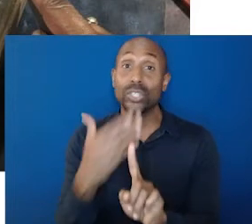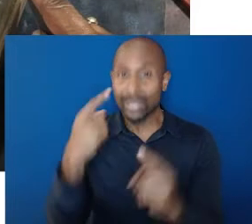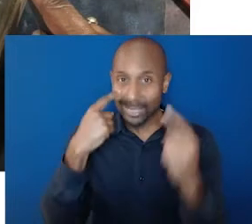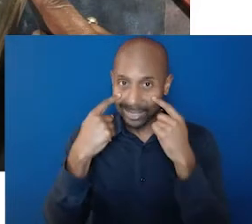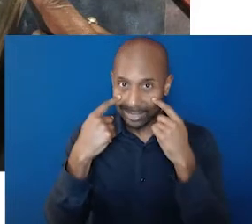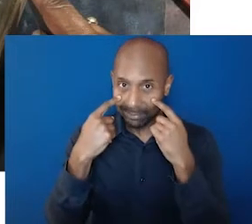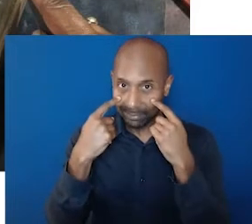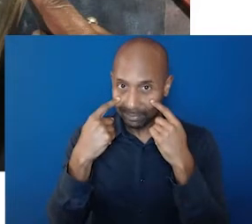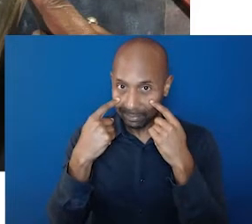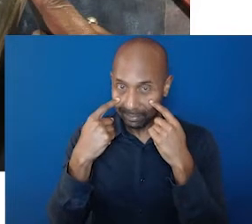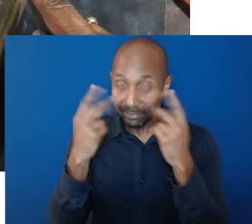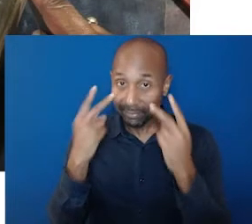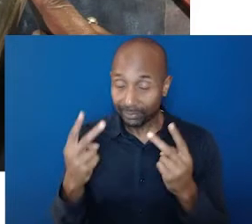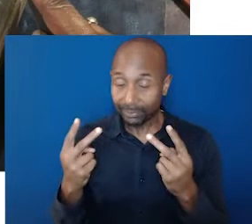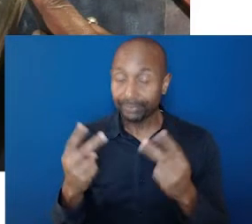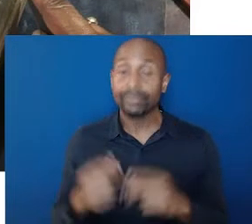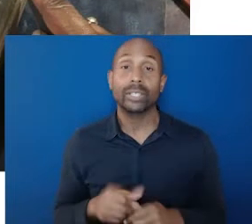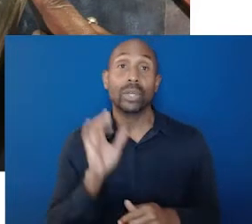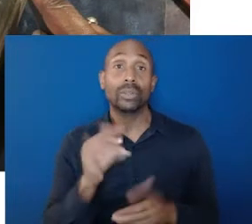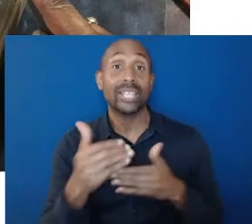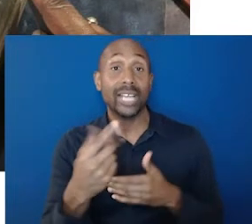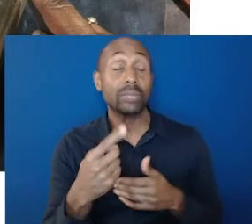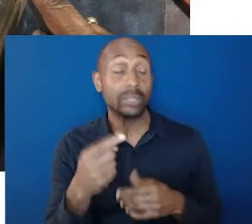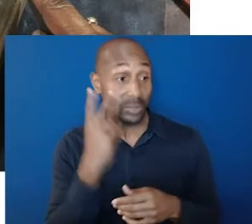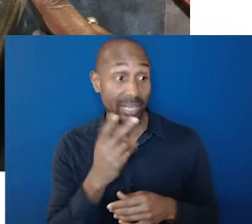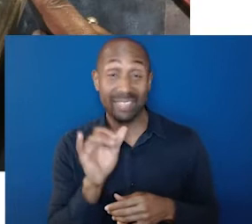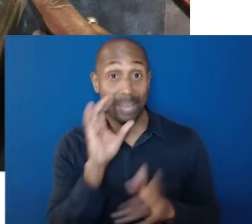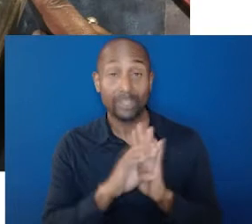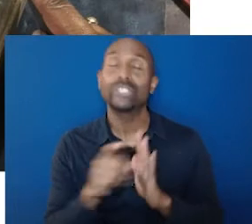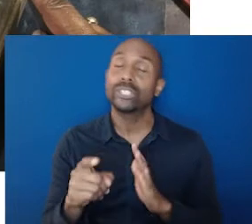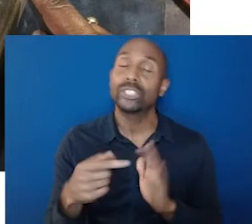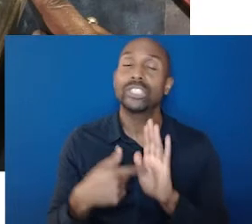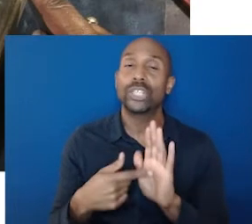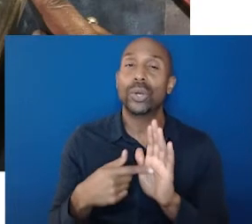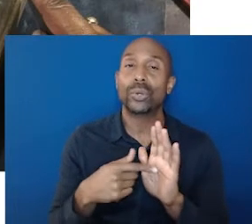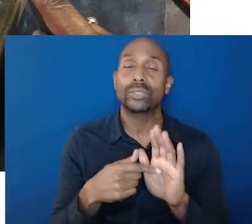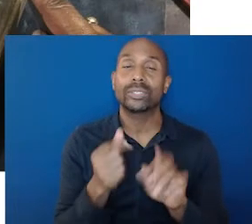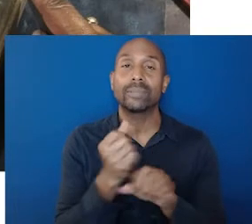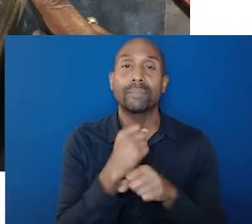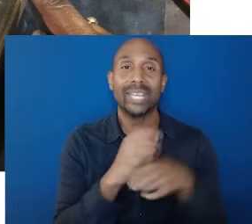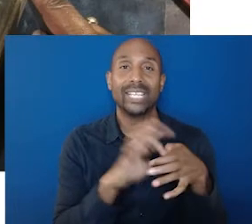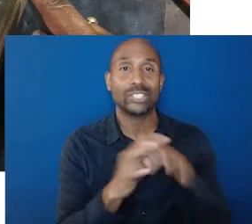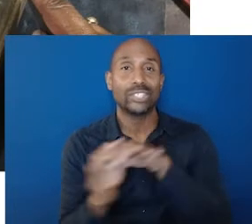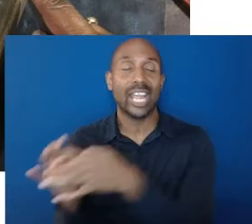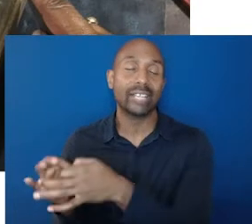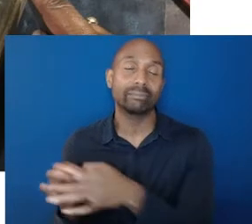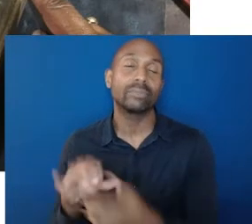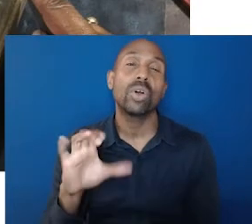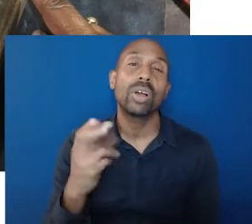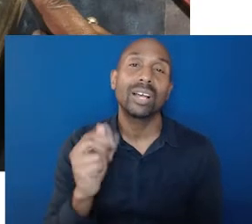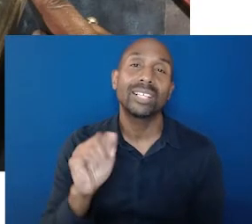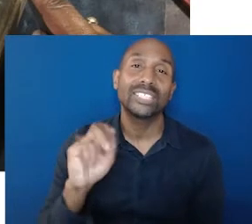This is an example of chain making. So there are lots of little tiny pieces that you have to cut and then